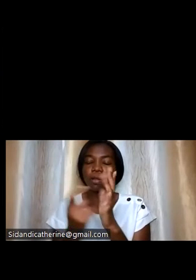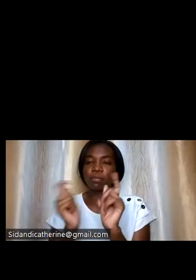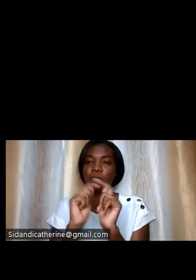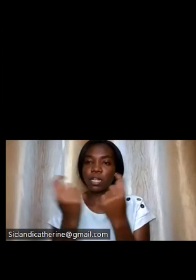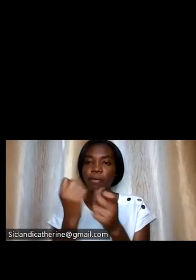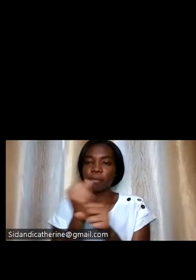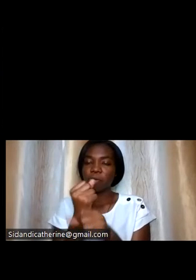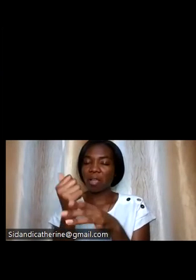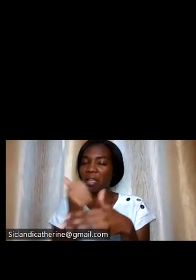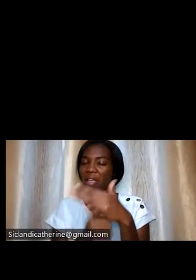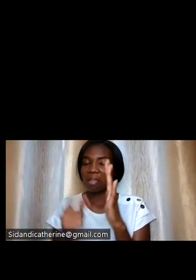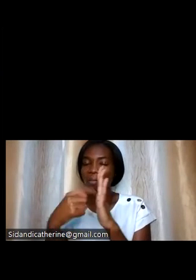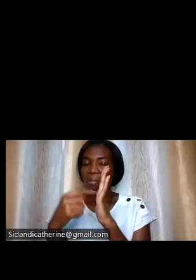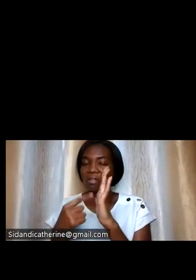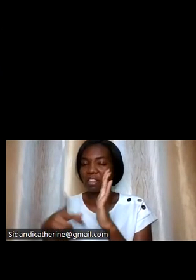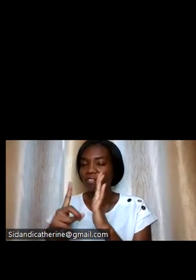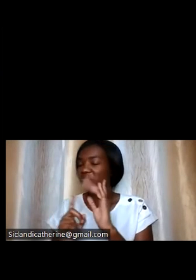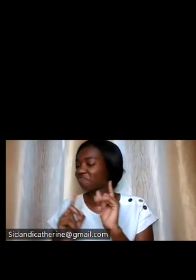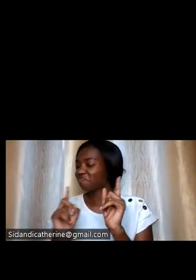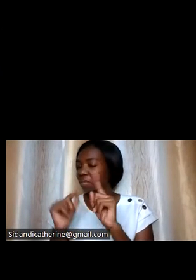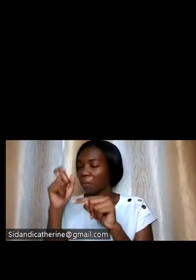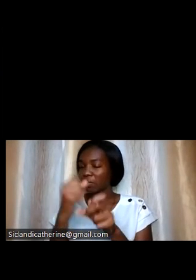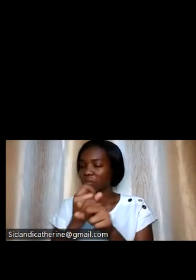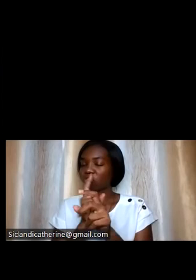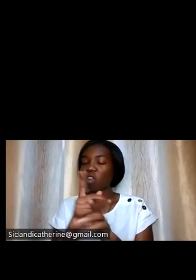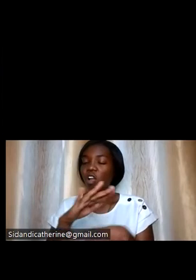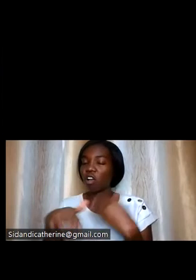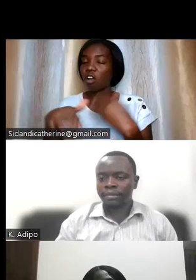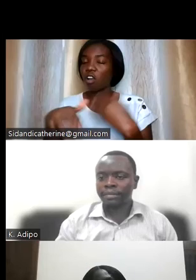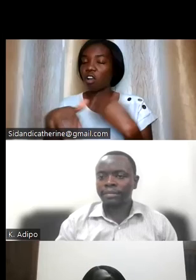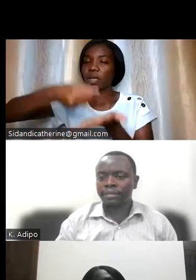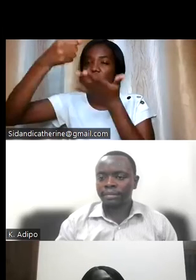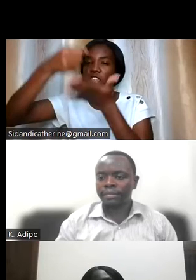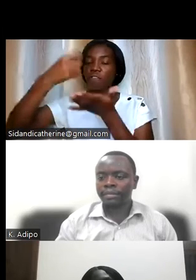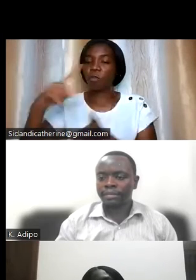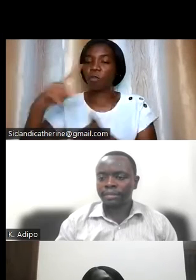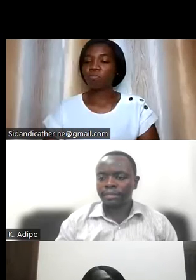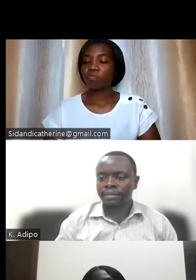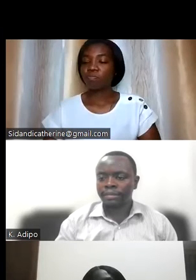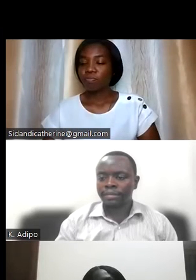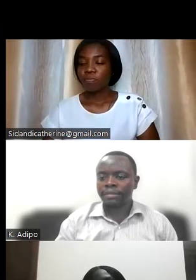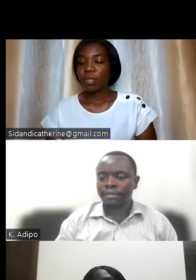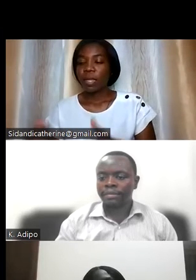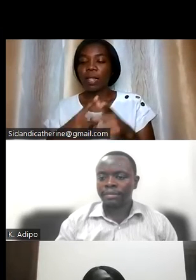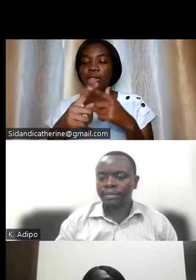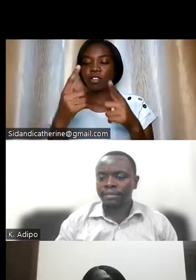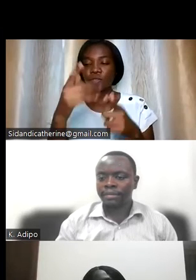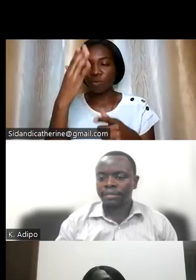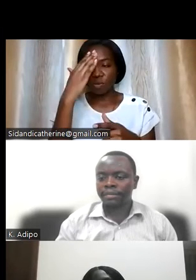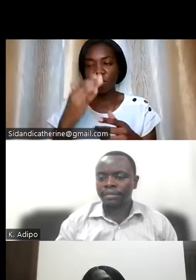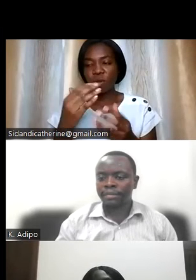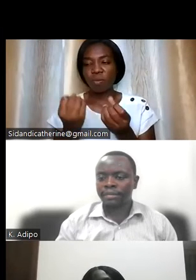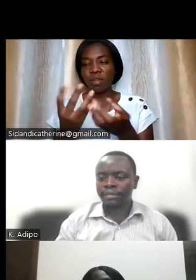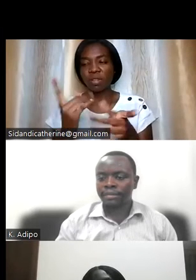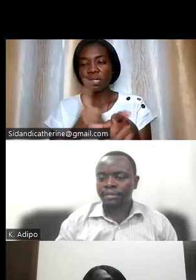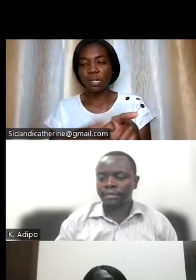themselves. They'll make sure that everyone is budgeted for. And when you realize most times, when they're cutting